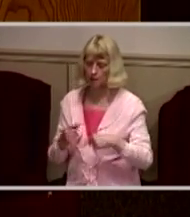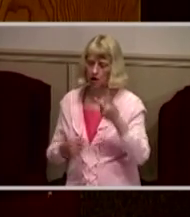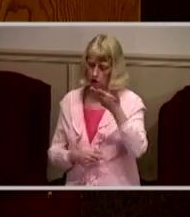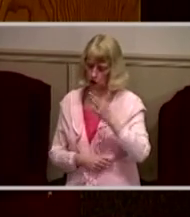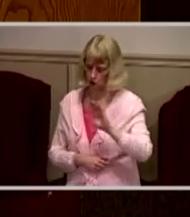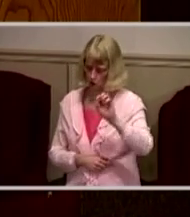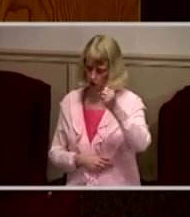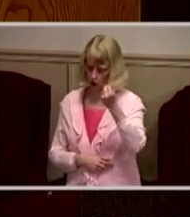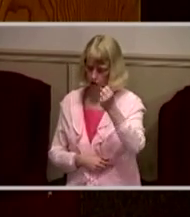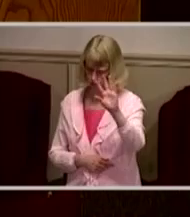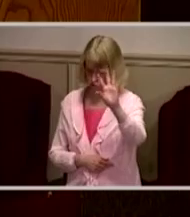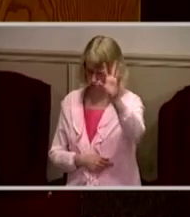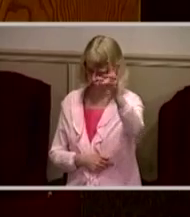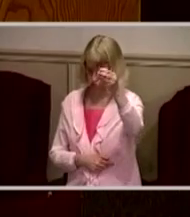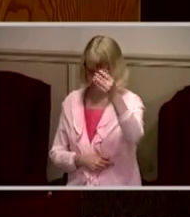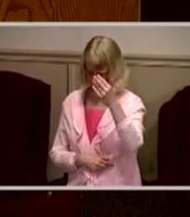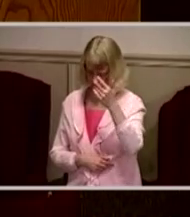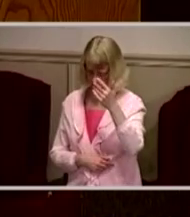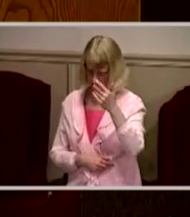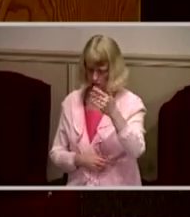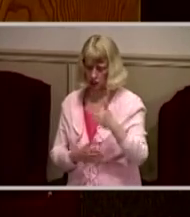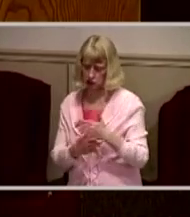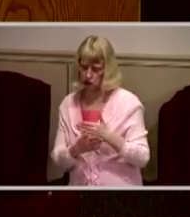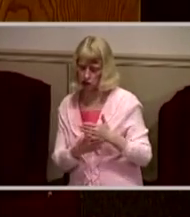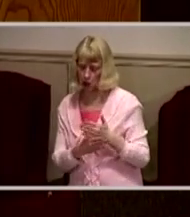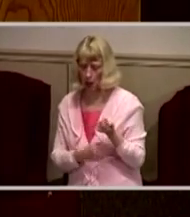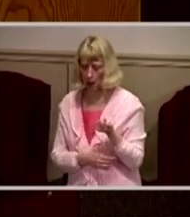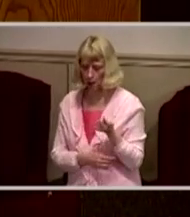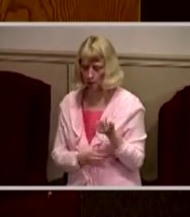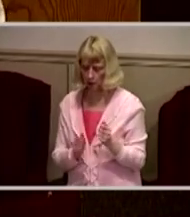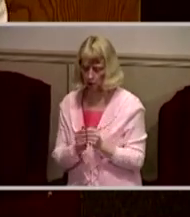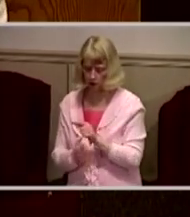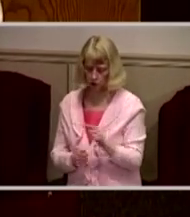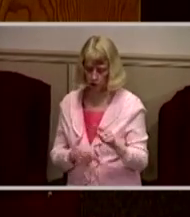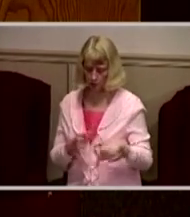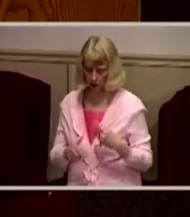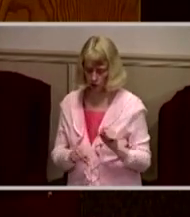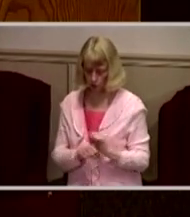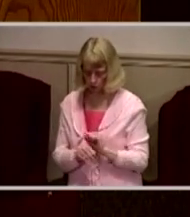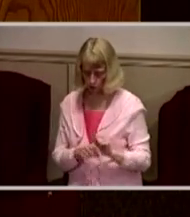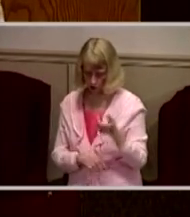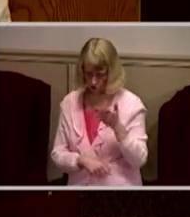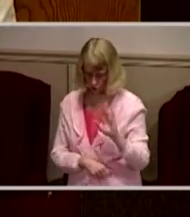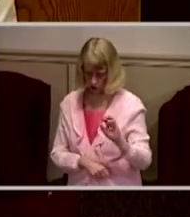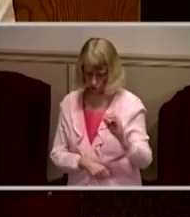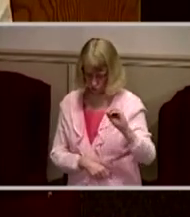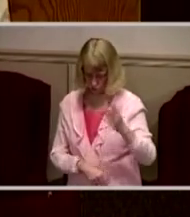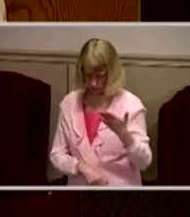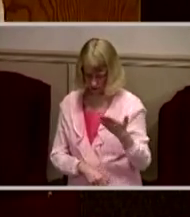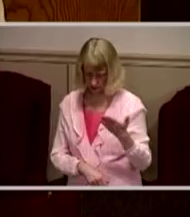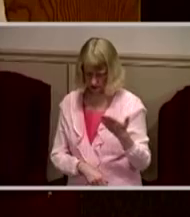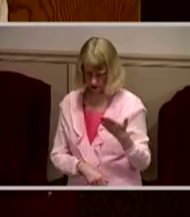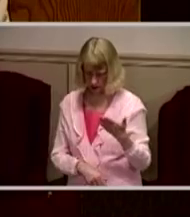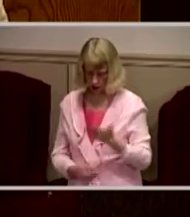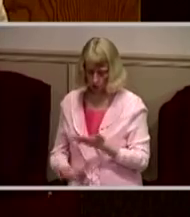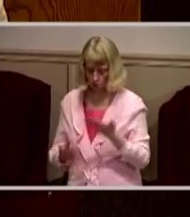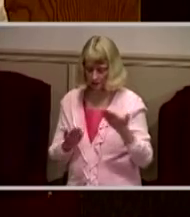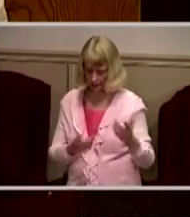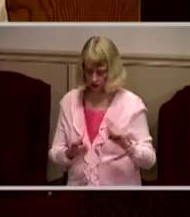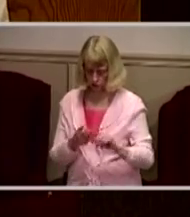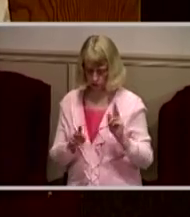grace. I want to share a little bit with you about the work of God's grace that has been presented to